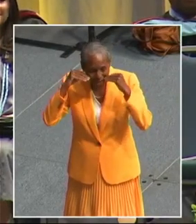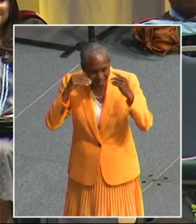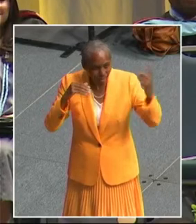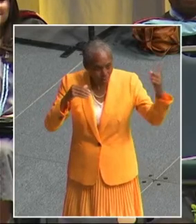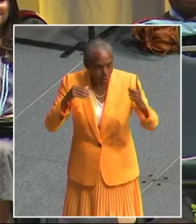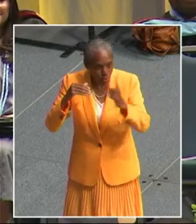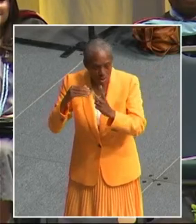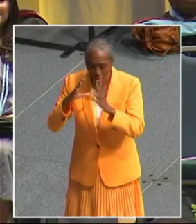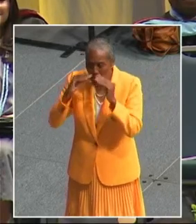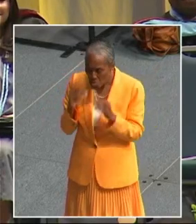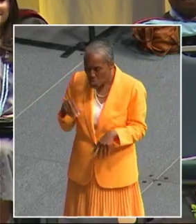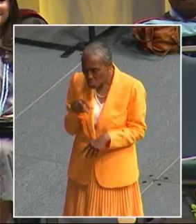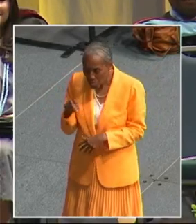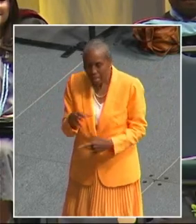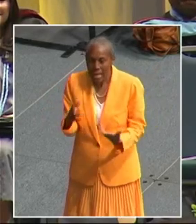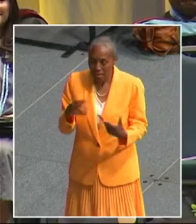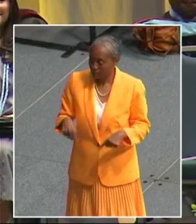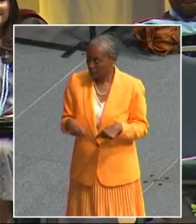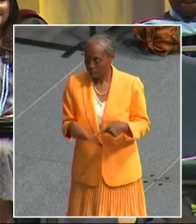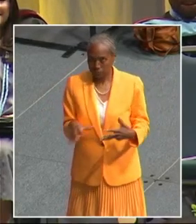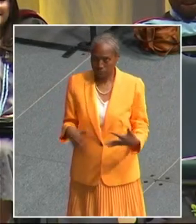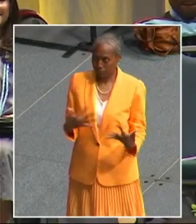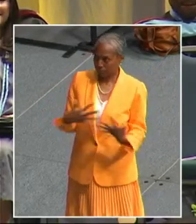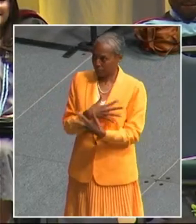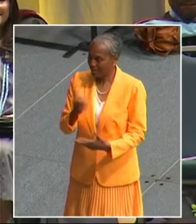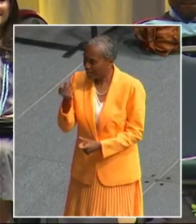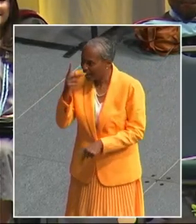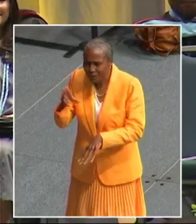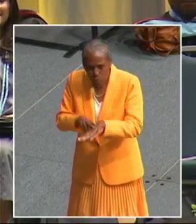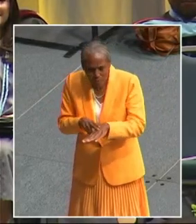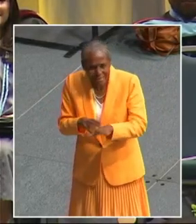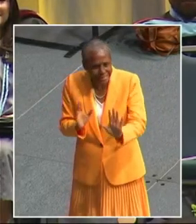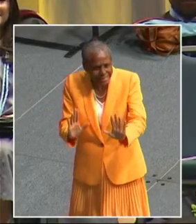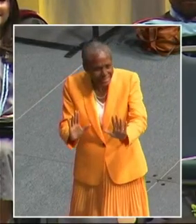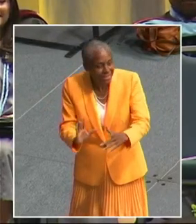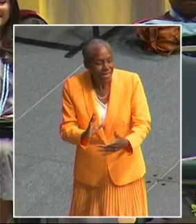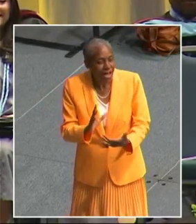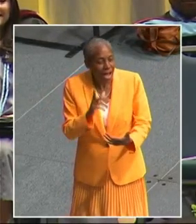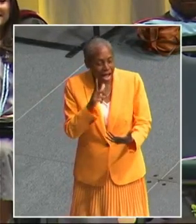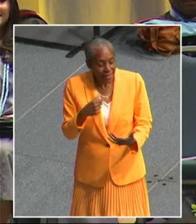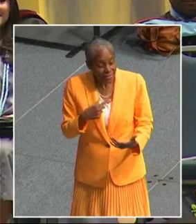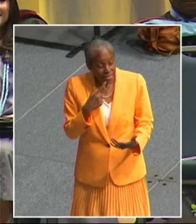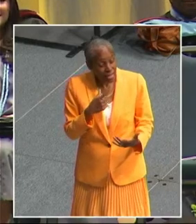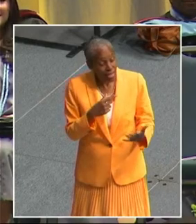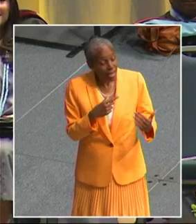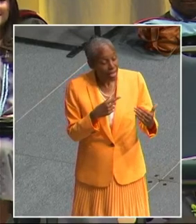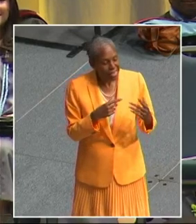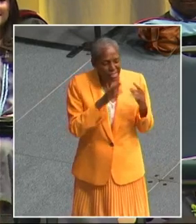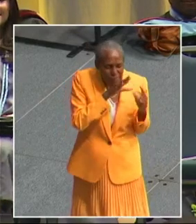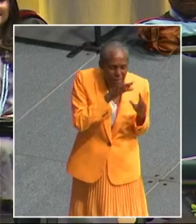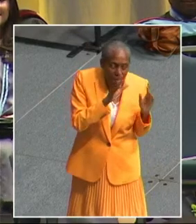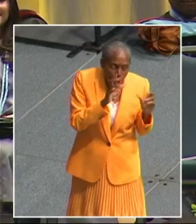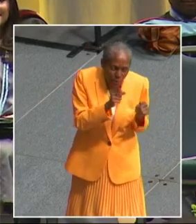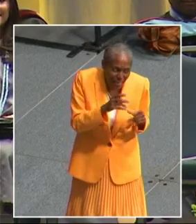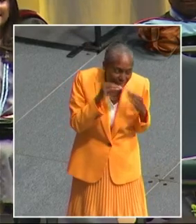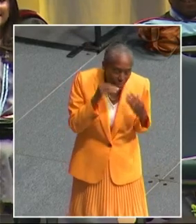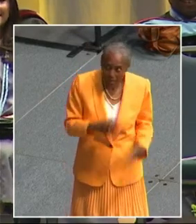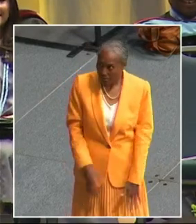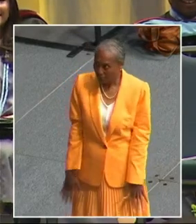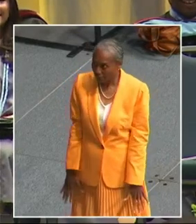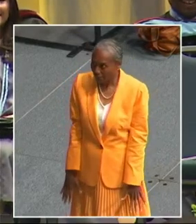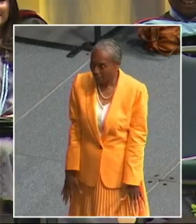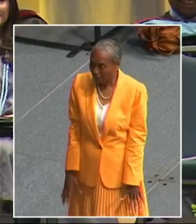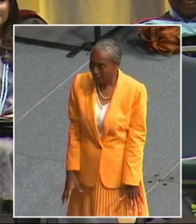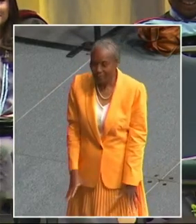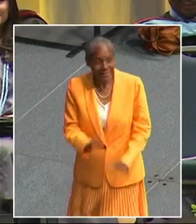the stage. It's a little nerve-wracking. And I often have to say and whisper to you, it's okay to smile. So I'm telling